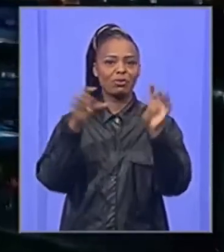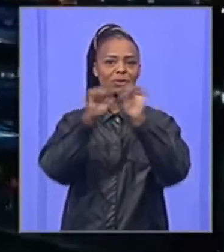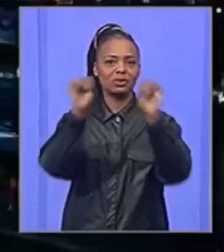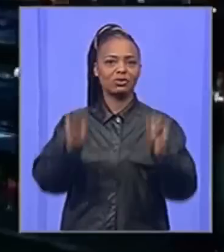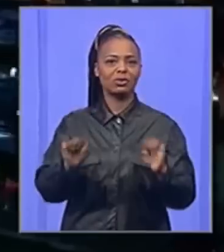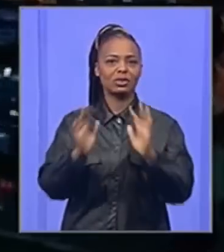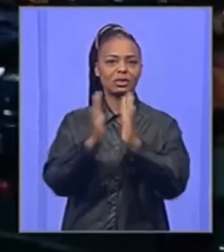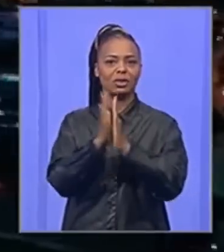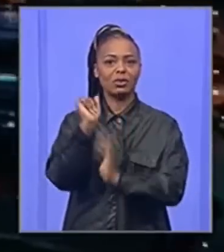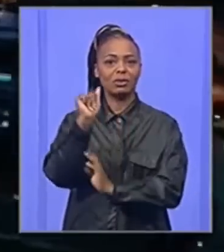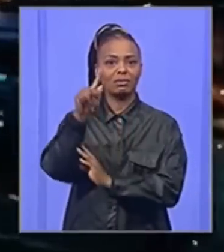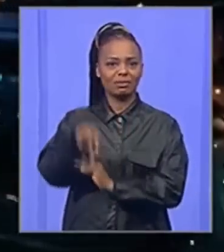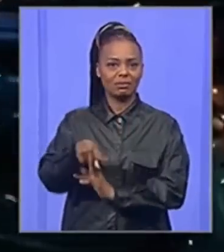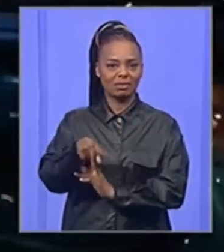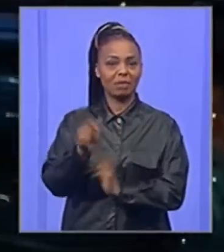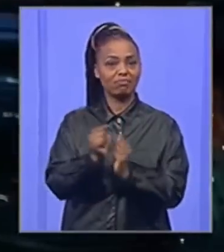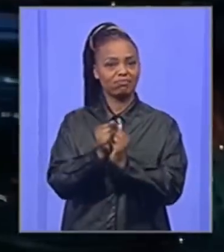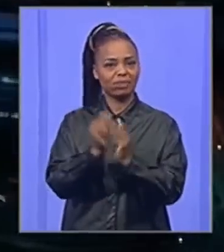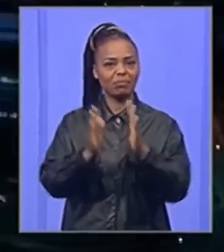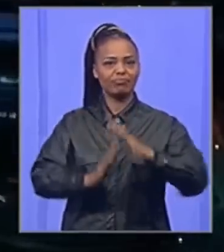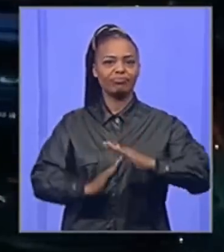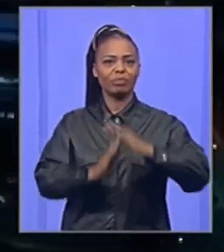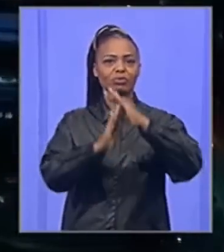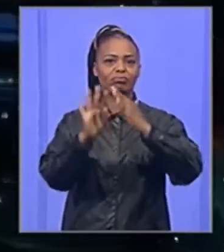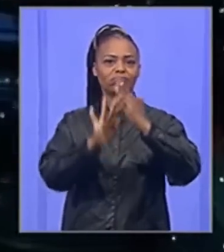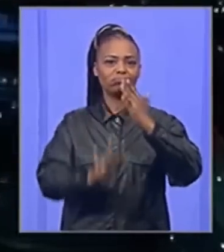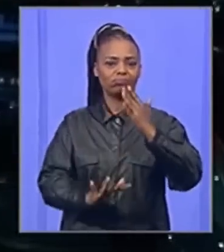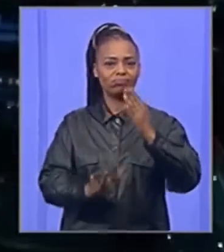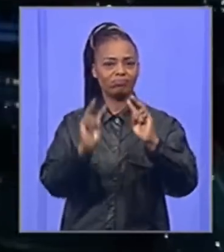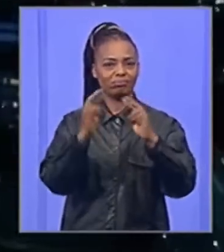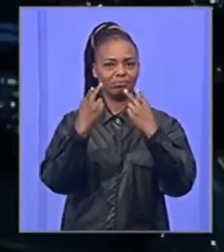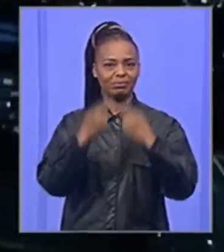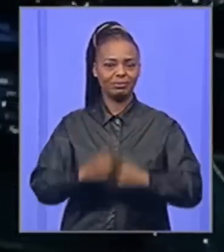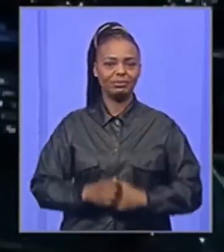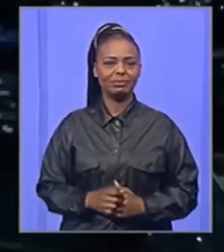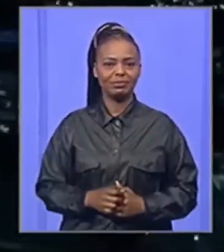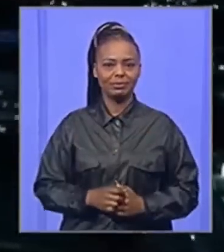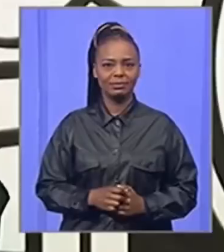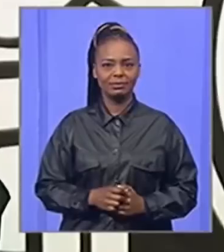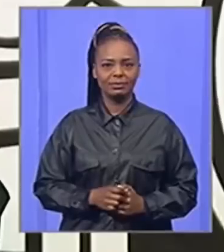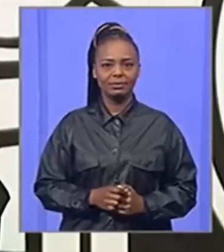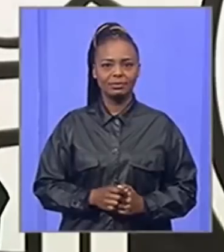10 Auckland Park re thoma ka dihlogo tsa madireng a letjaji.